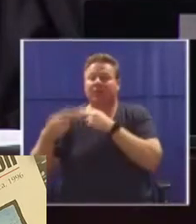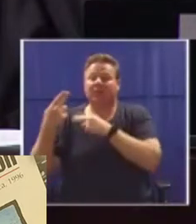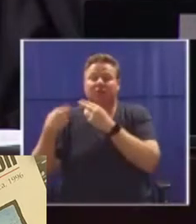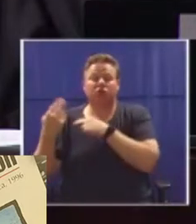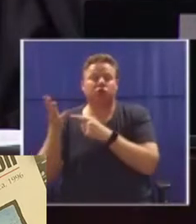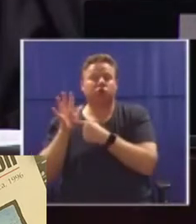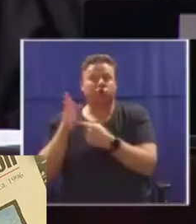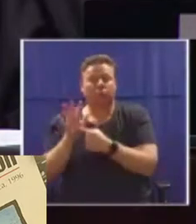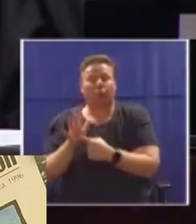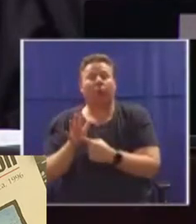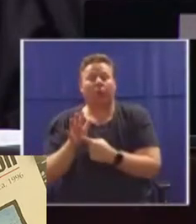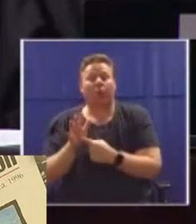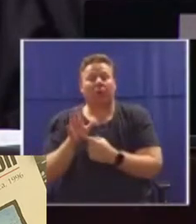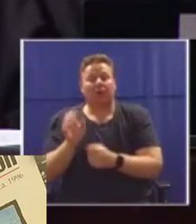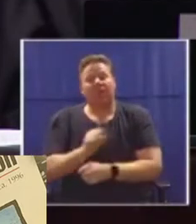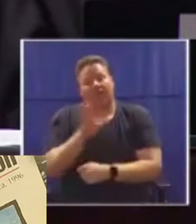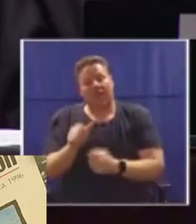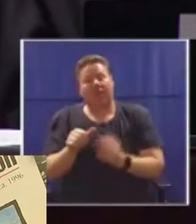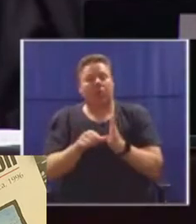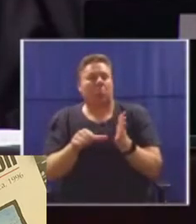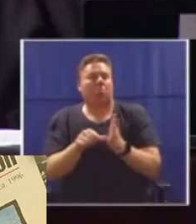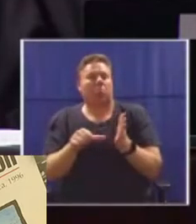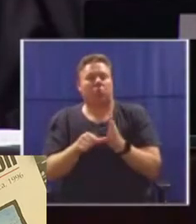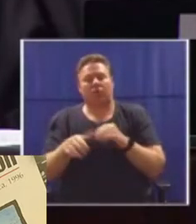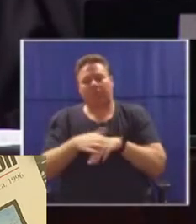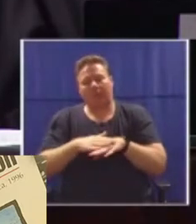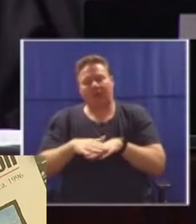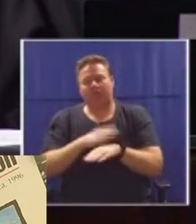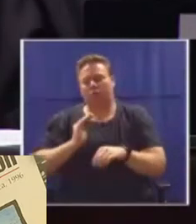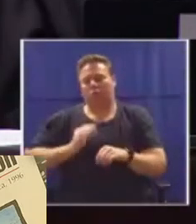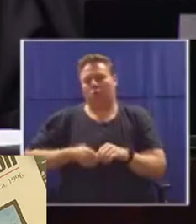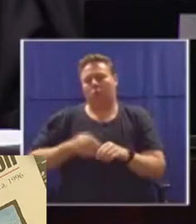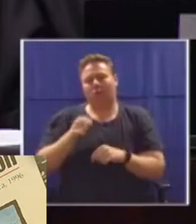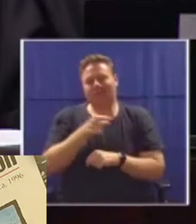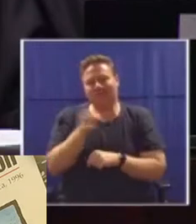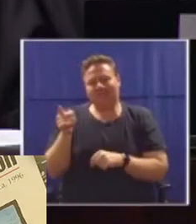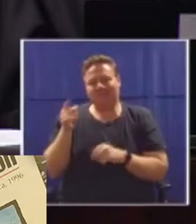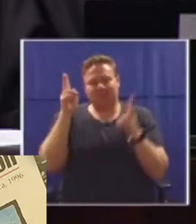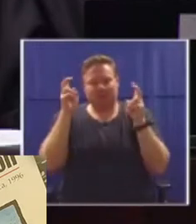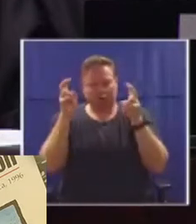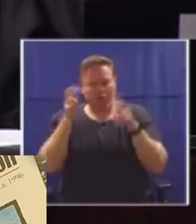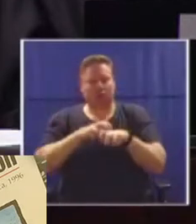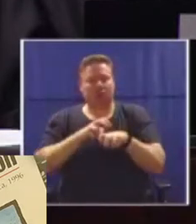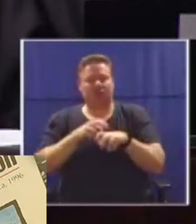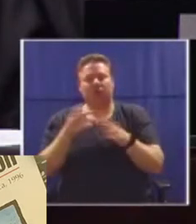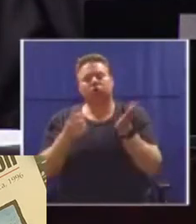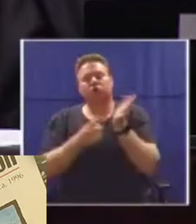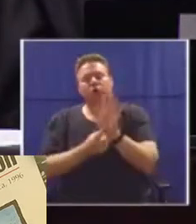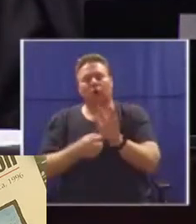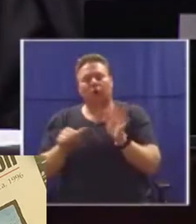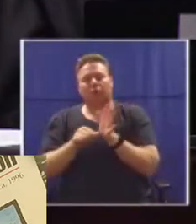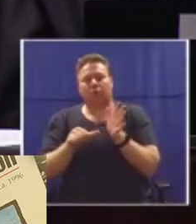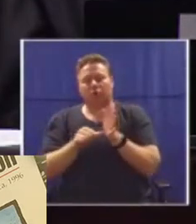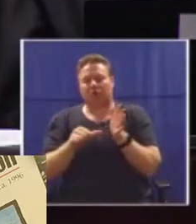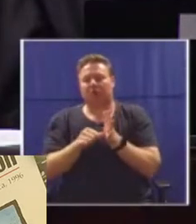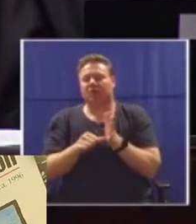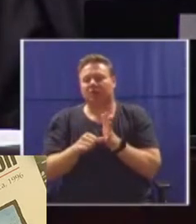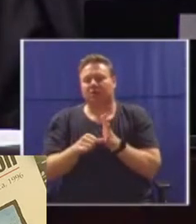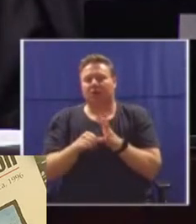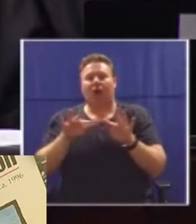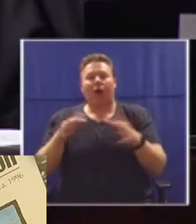in South Africa have played an important role in creating a basis for women issues to be considered important in the context of nation